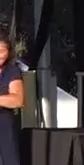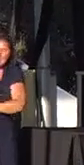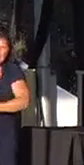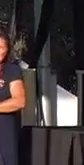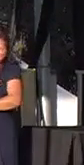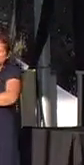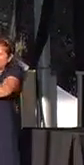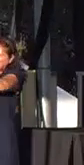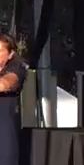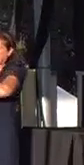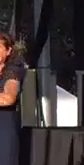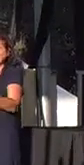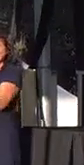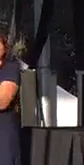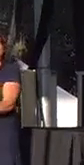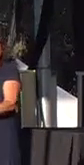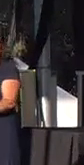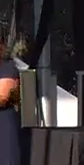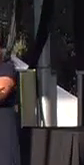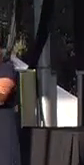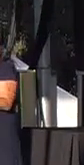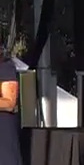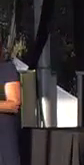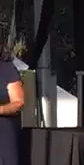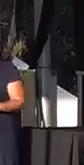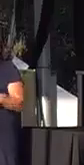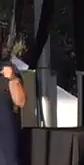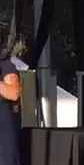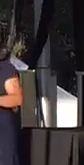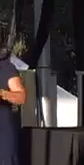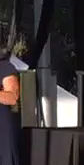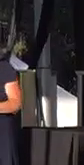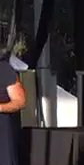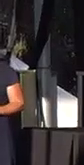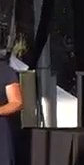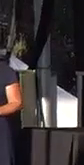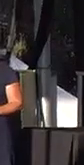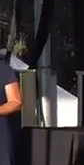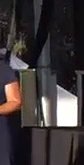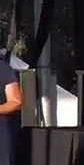will win. We will get through, and we will fight.